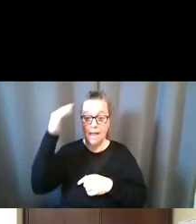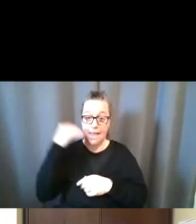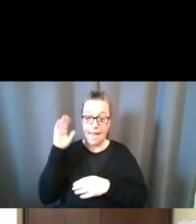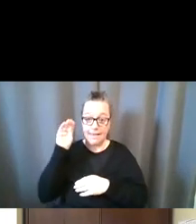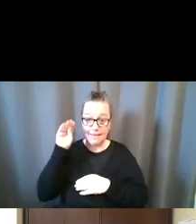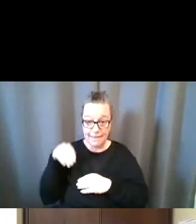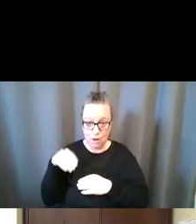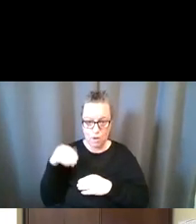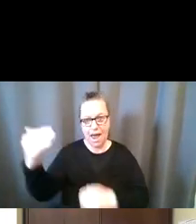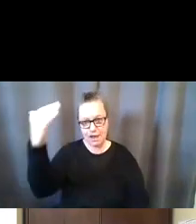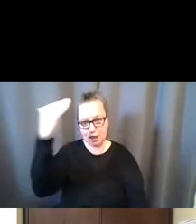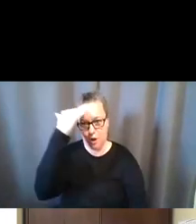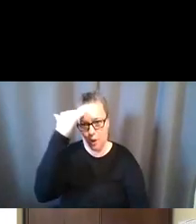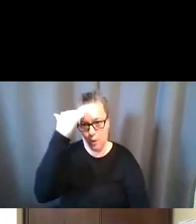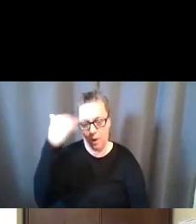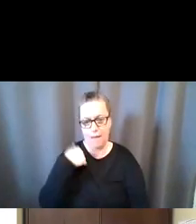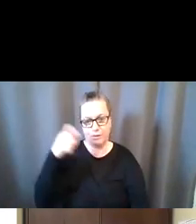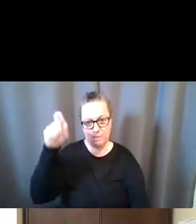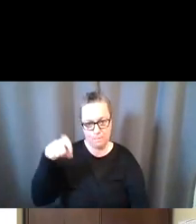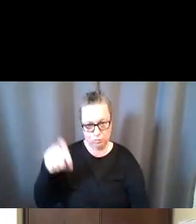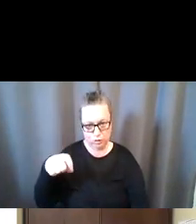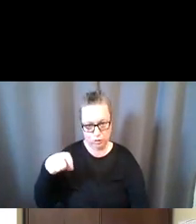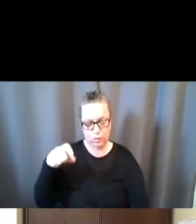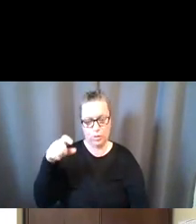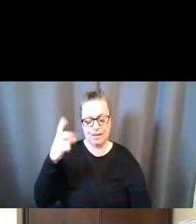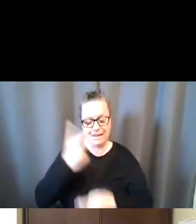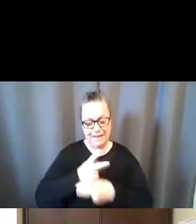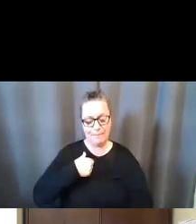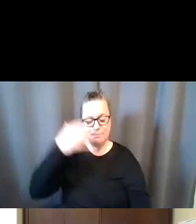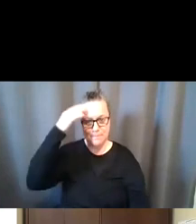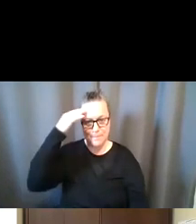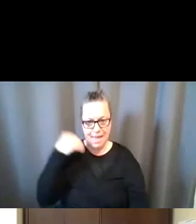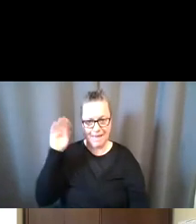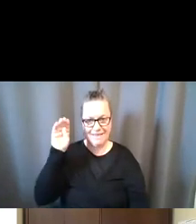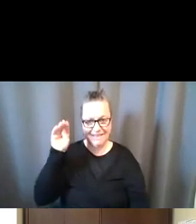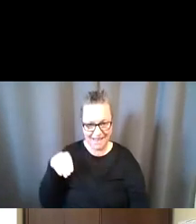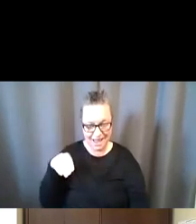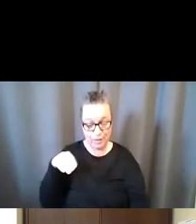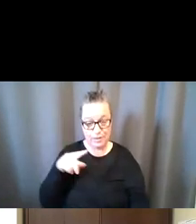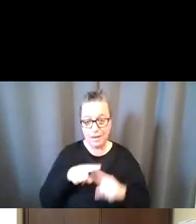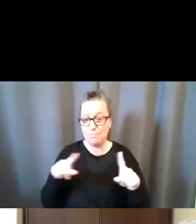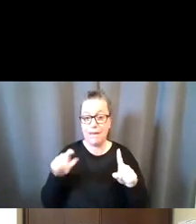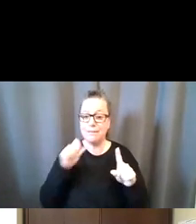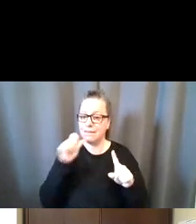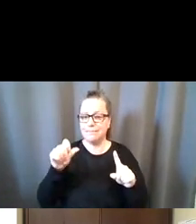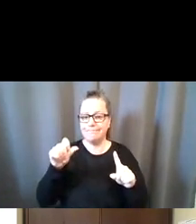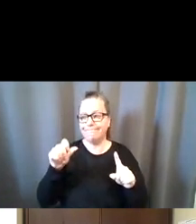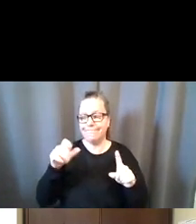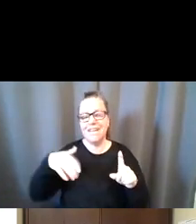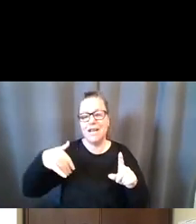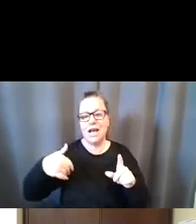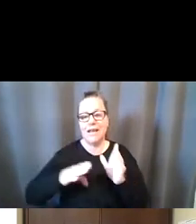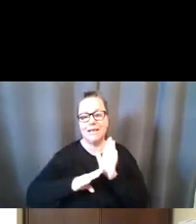I know I'm supposed to keep my head down, but I have not fostered the ability to keep my head